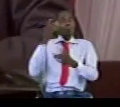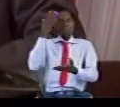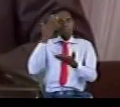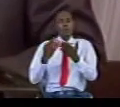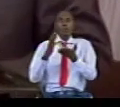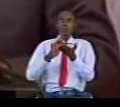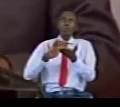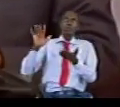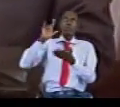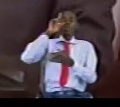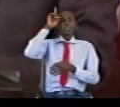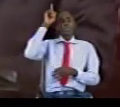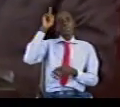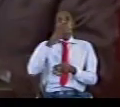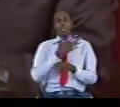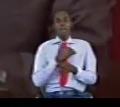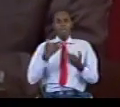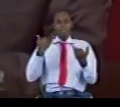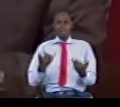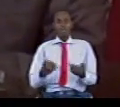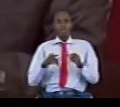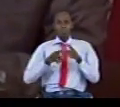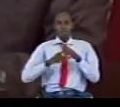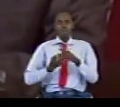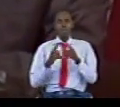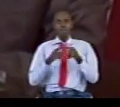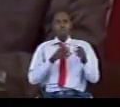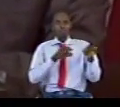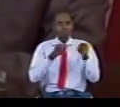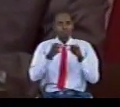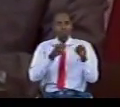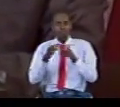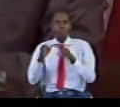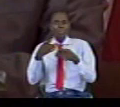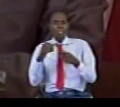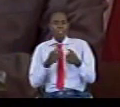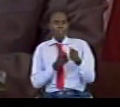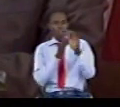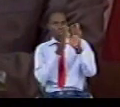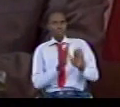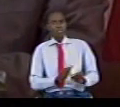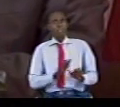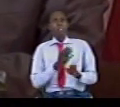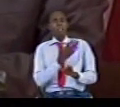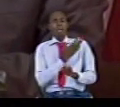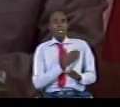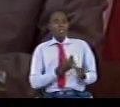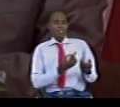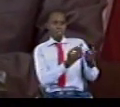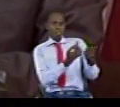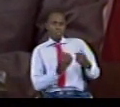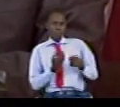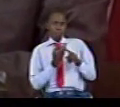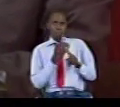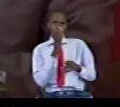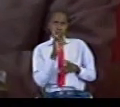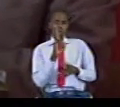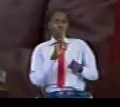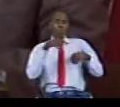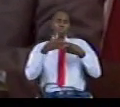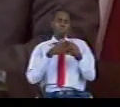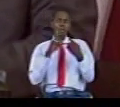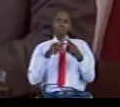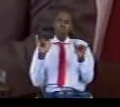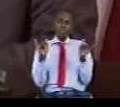And then he began to tell those disciples that were going away. He came from somewhere and is going back to that place. He came from